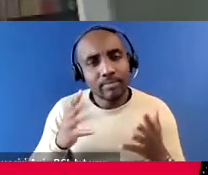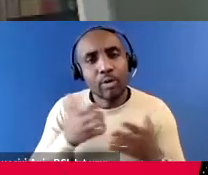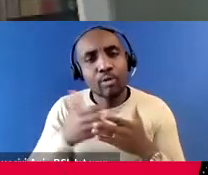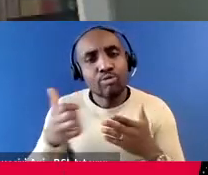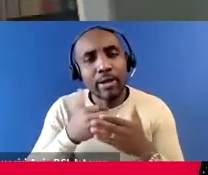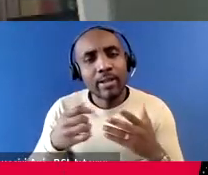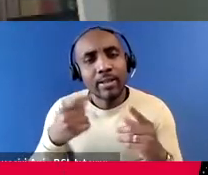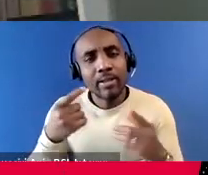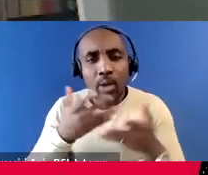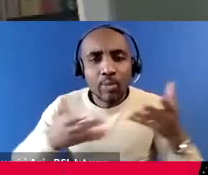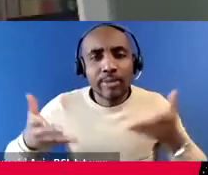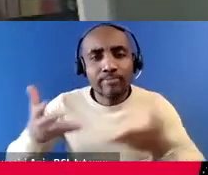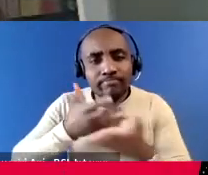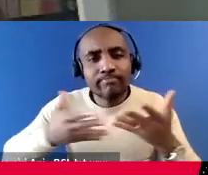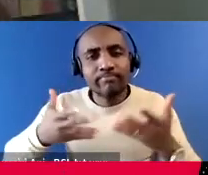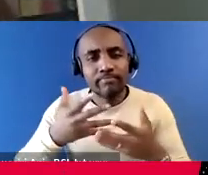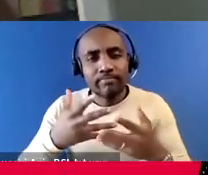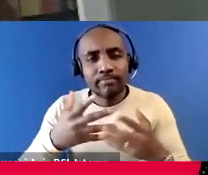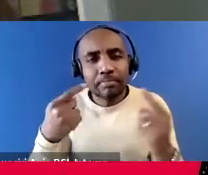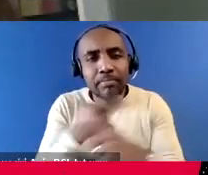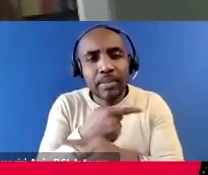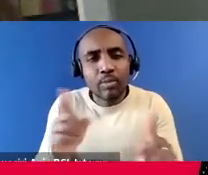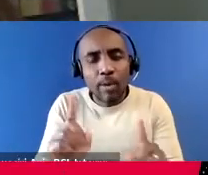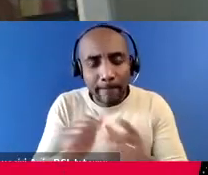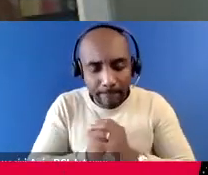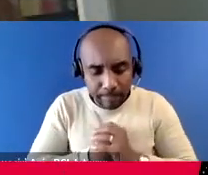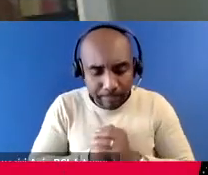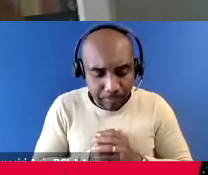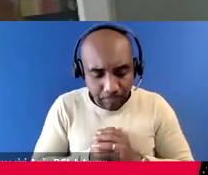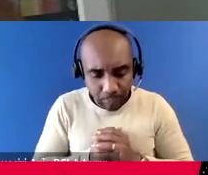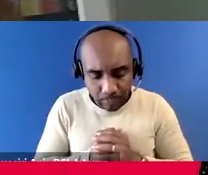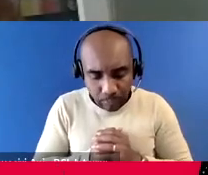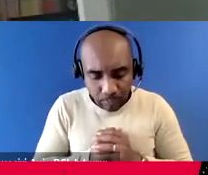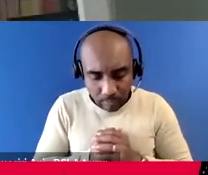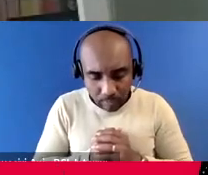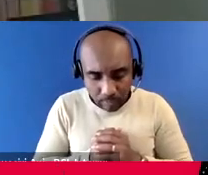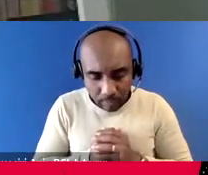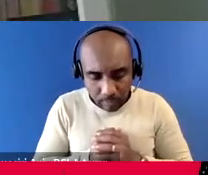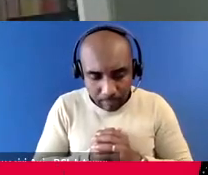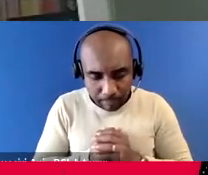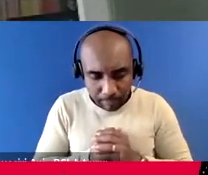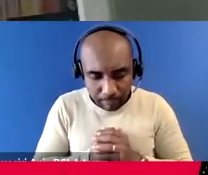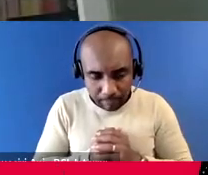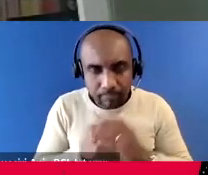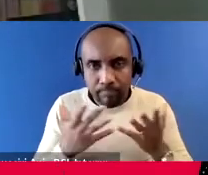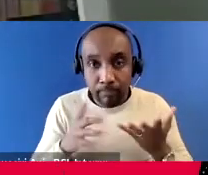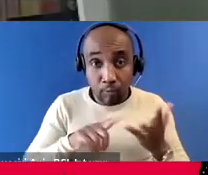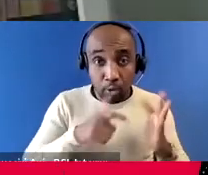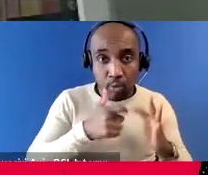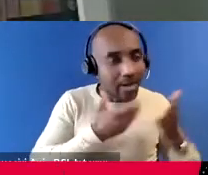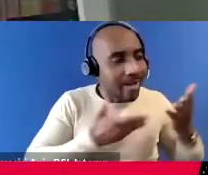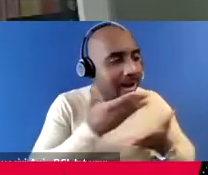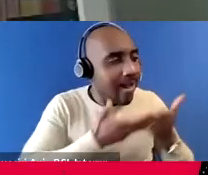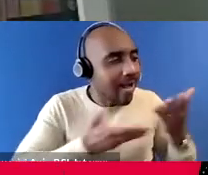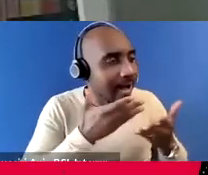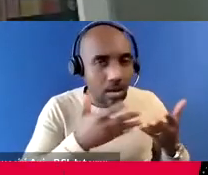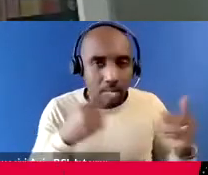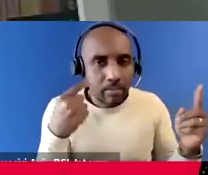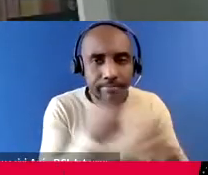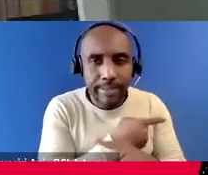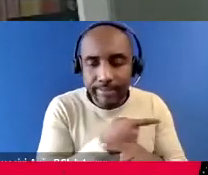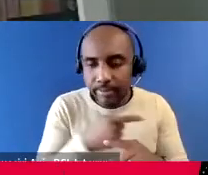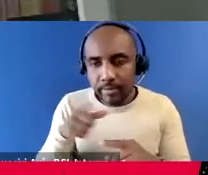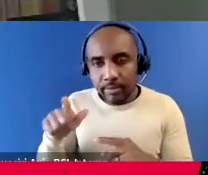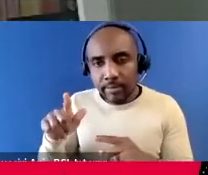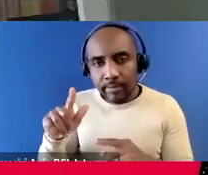and by the people of Turkey. What are they doing to resist? How are they organizing? Who are